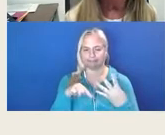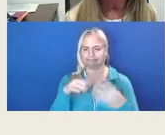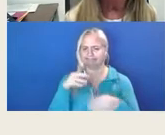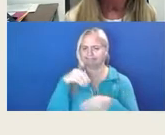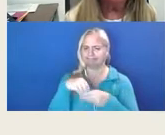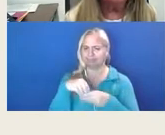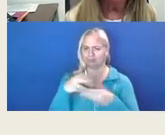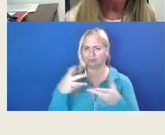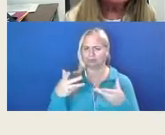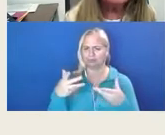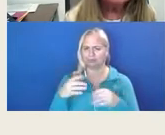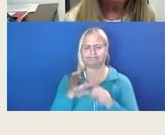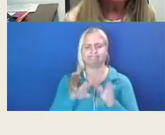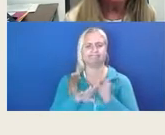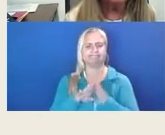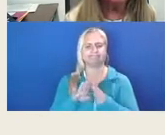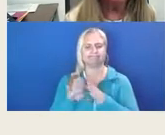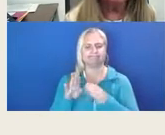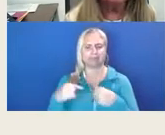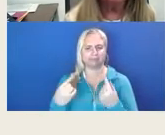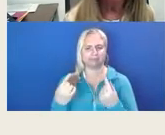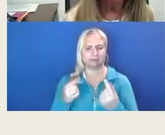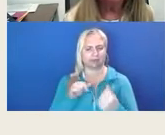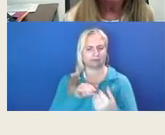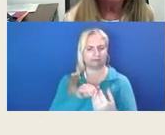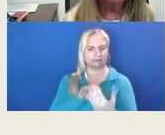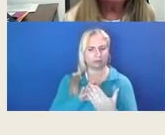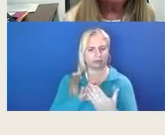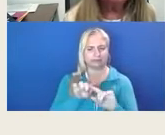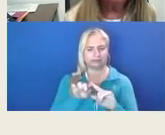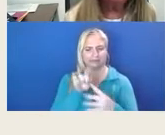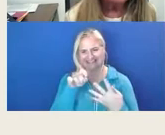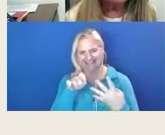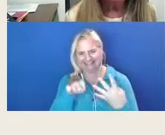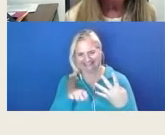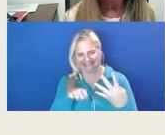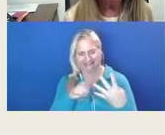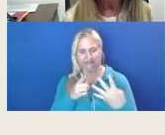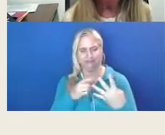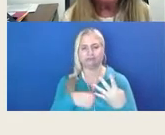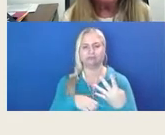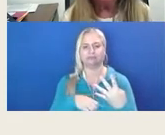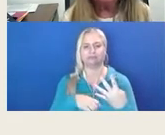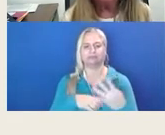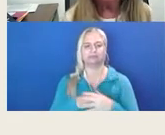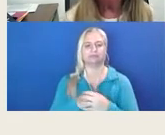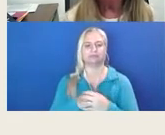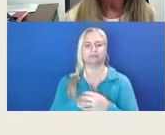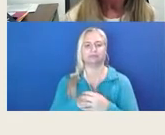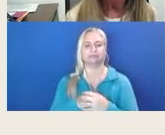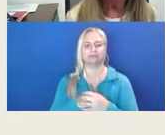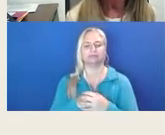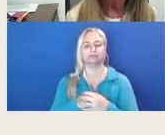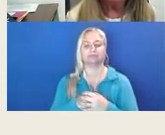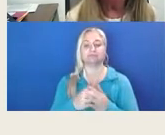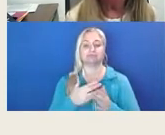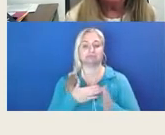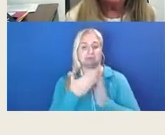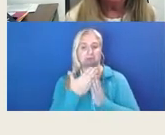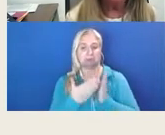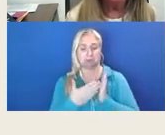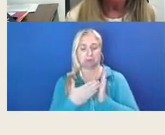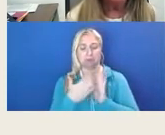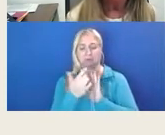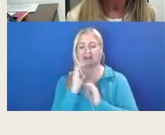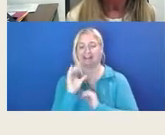again, has been developed to address those needs? My piece will be what case law examples illustrate